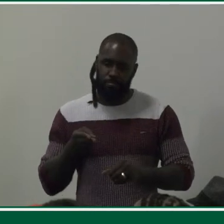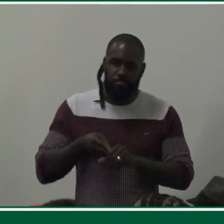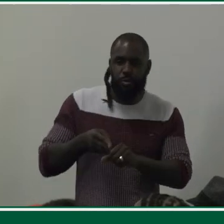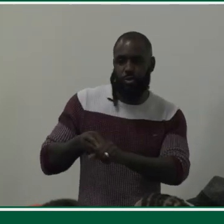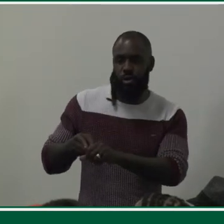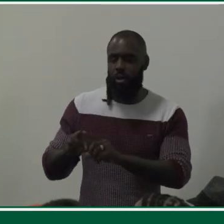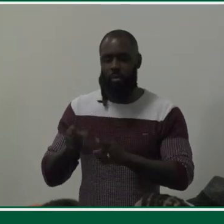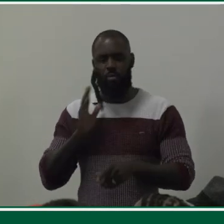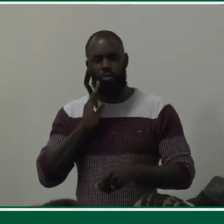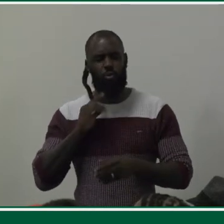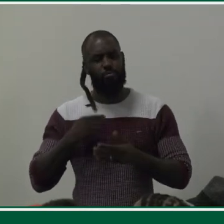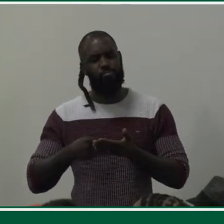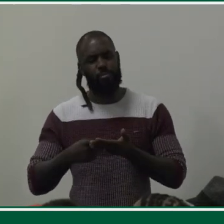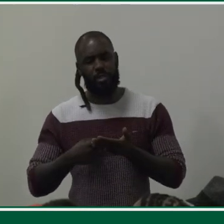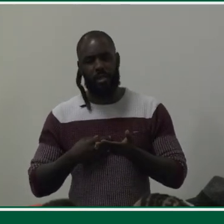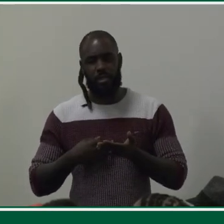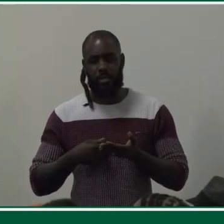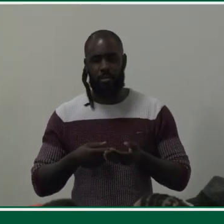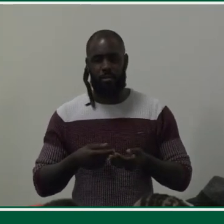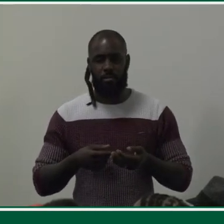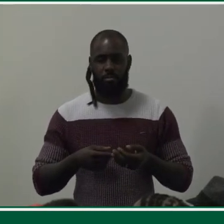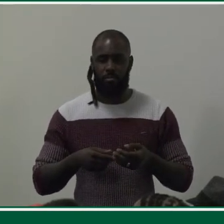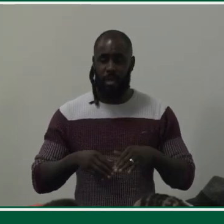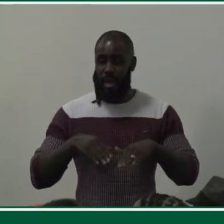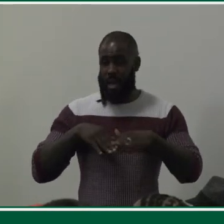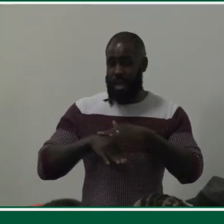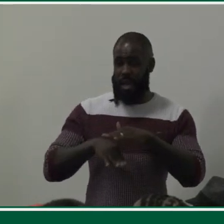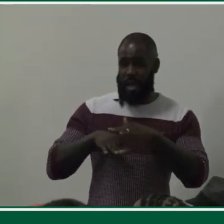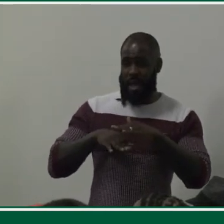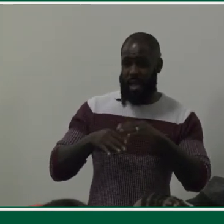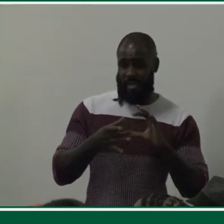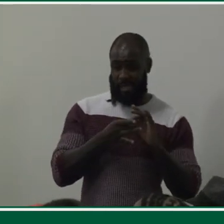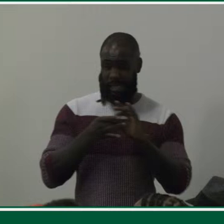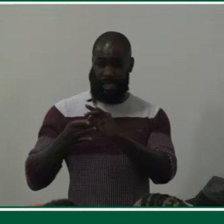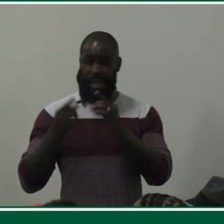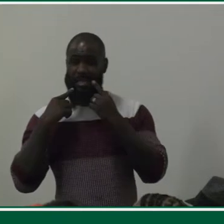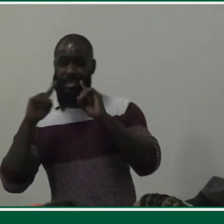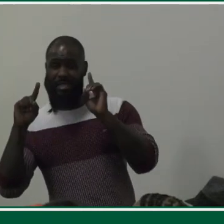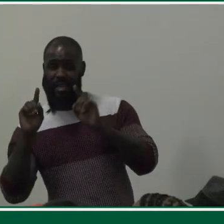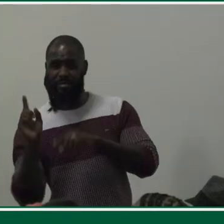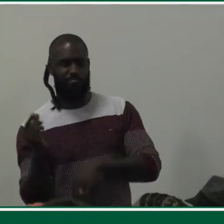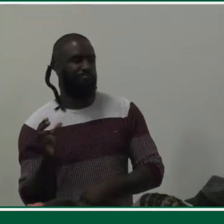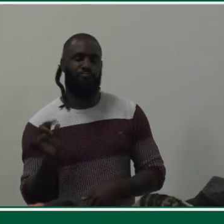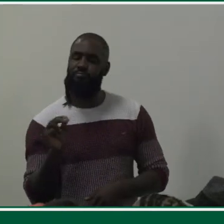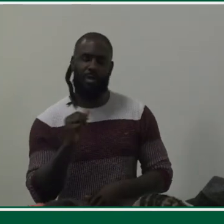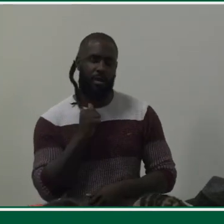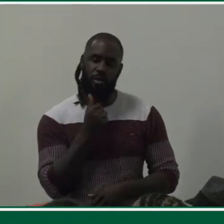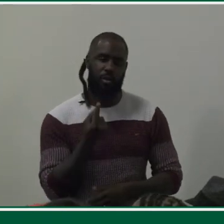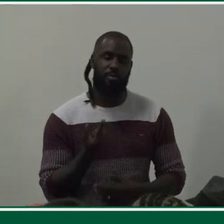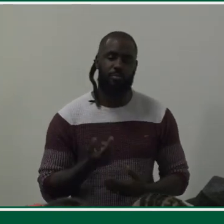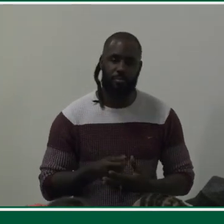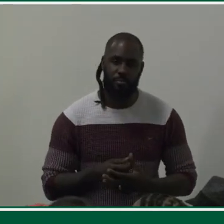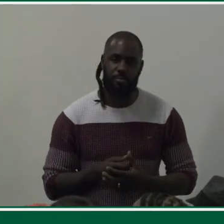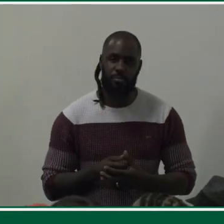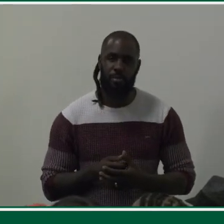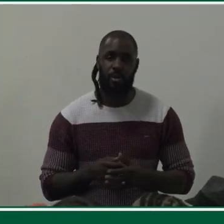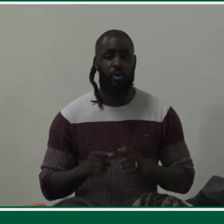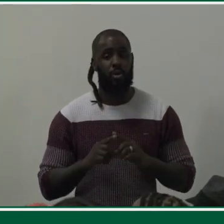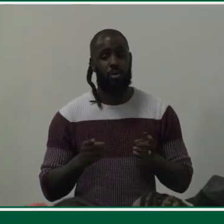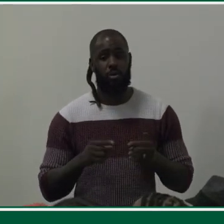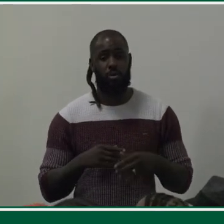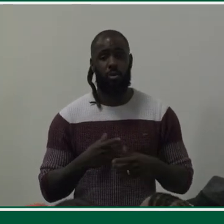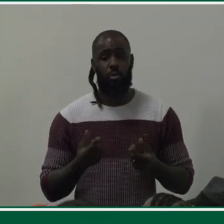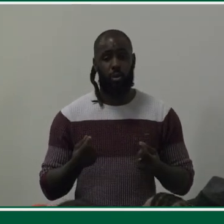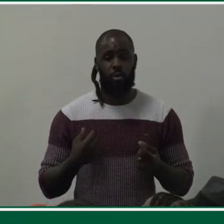as we'll get to when we're talking about this, access is not always synonymous with success. And so as a result, we need to make sure that we're doing